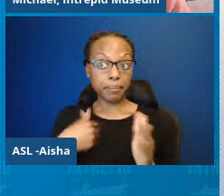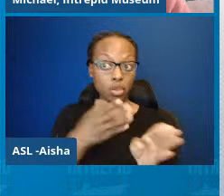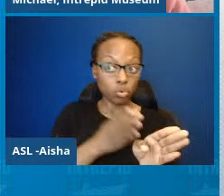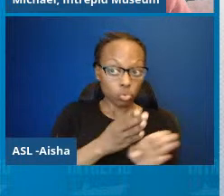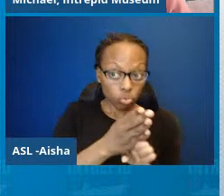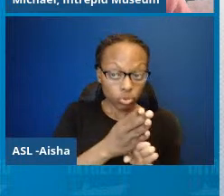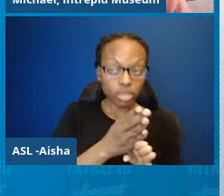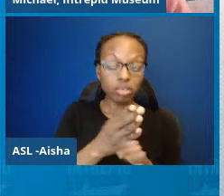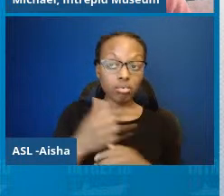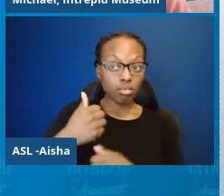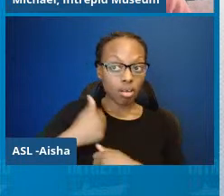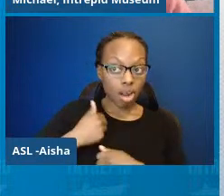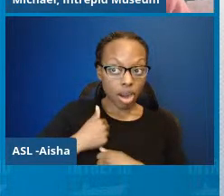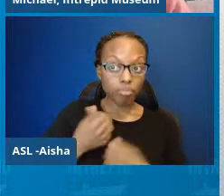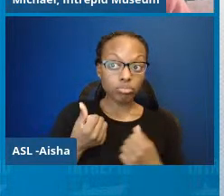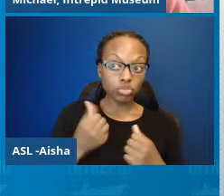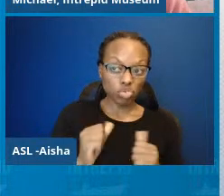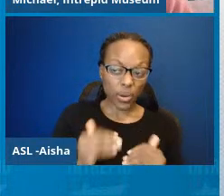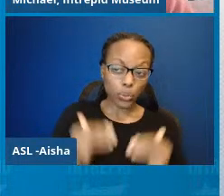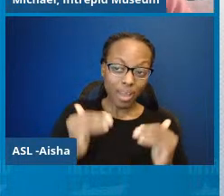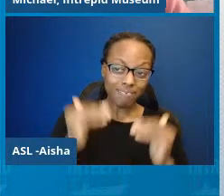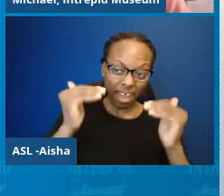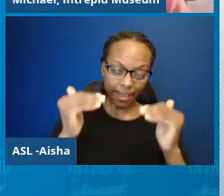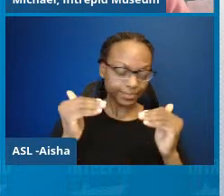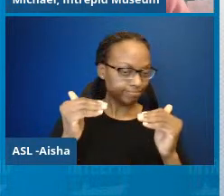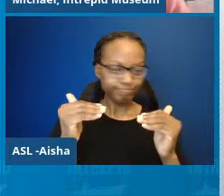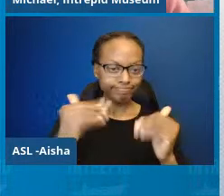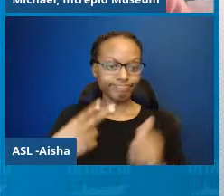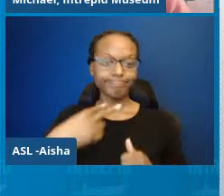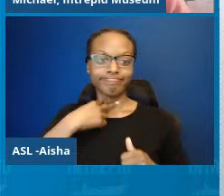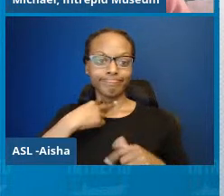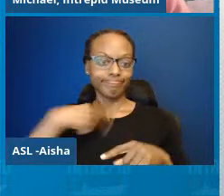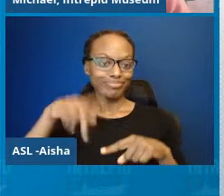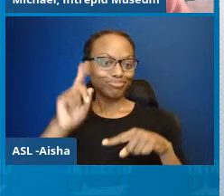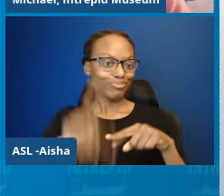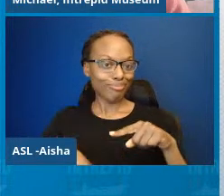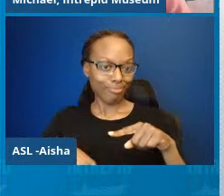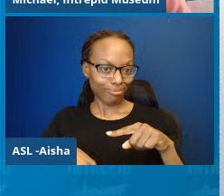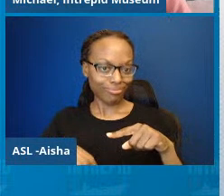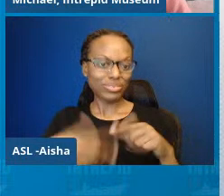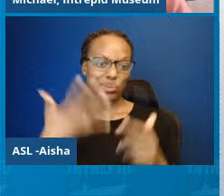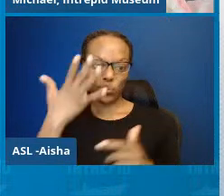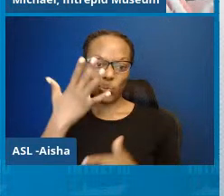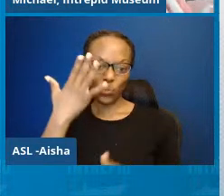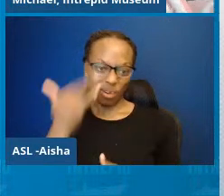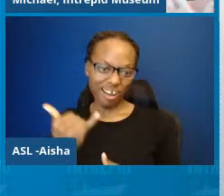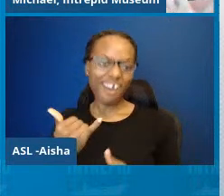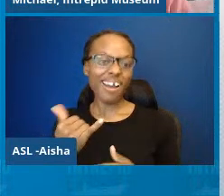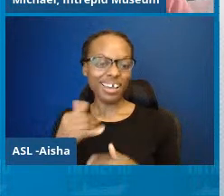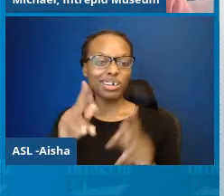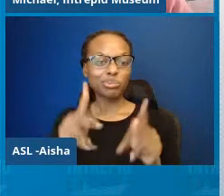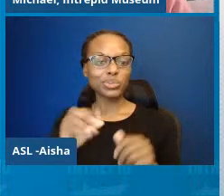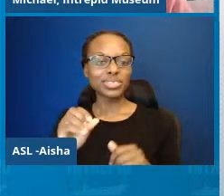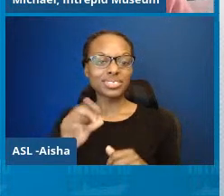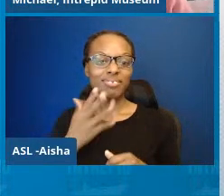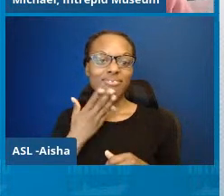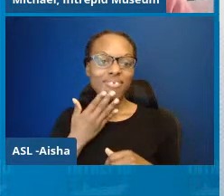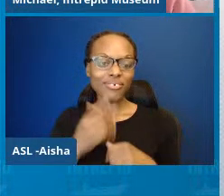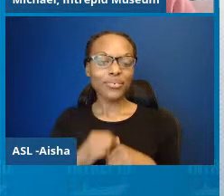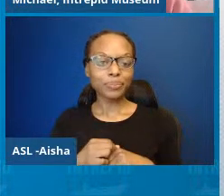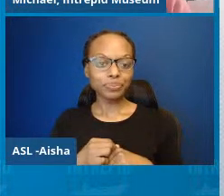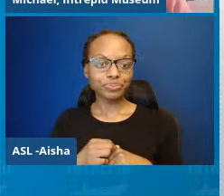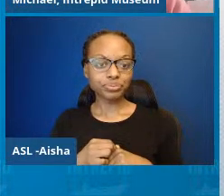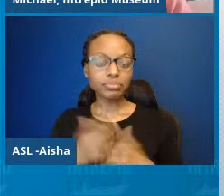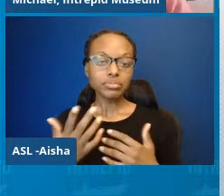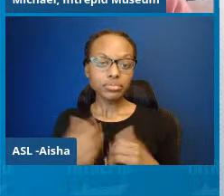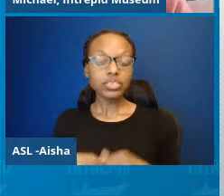career. And so we're going to talk a little bit about what that experience was like for some people. But I want, since we're talking about a